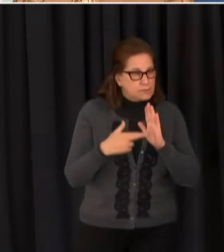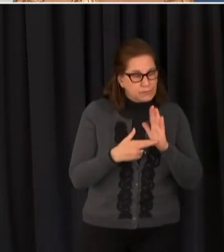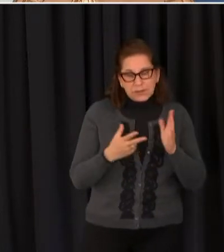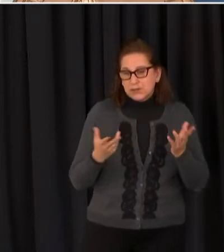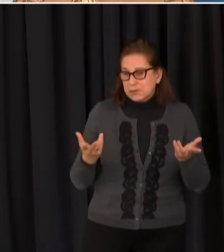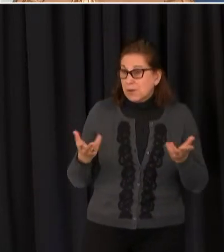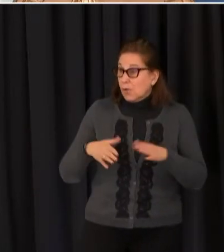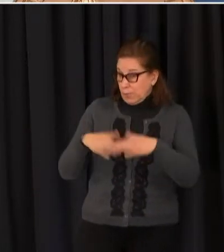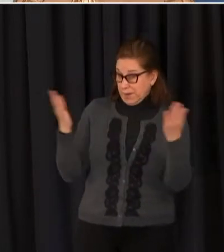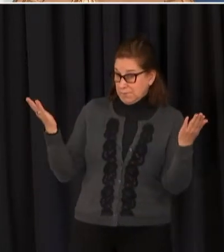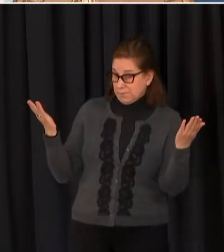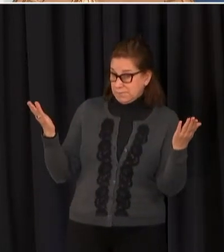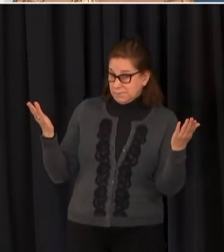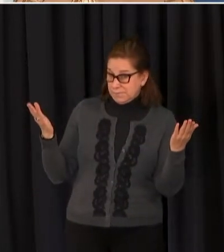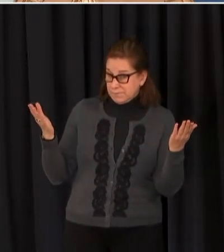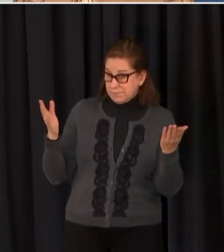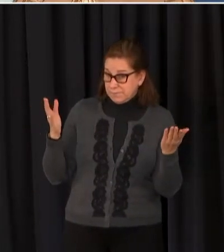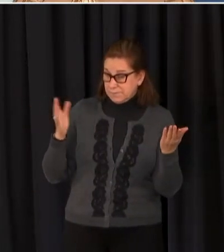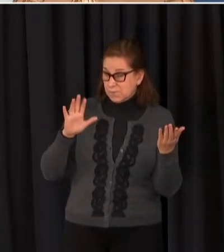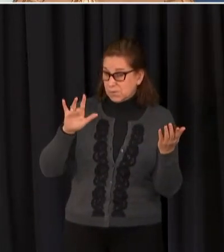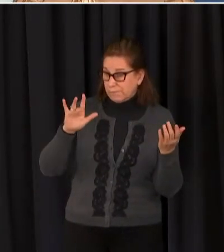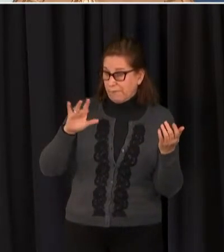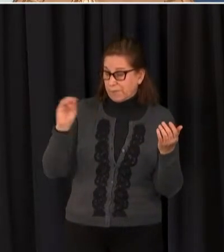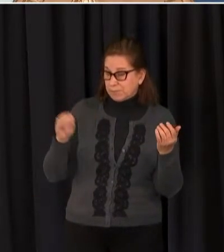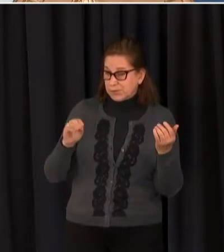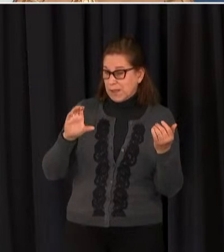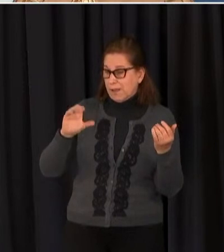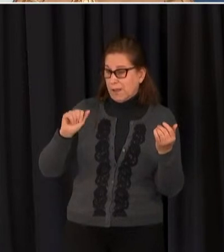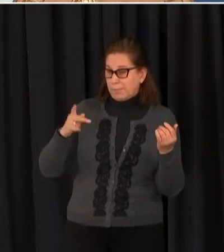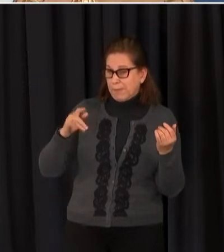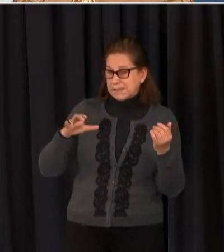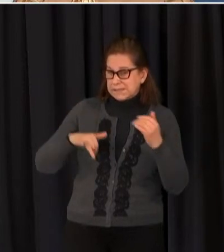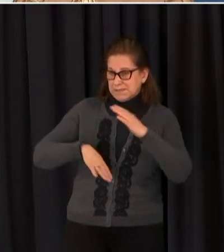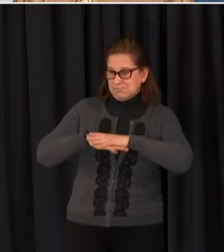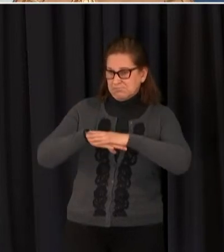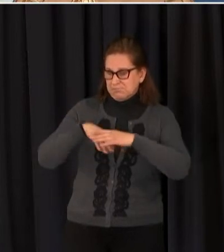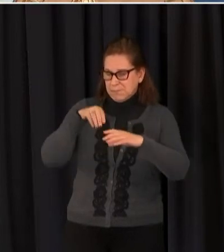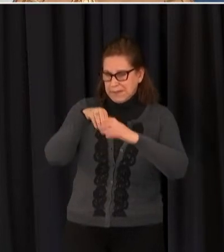to operate at a 25% capacity.